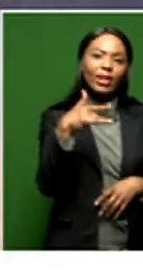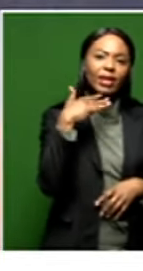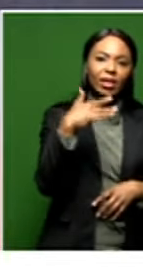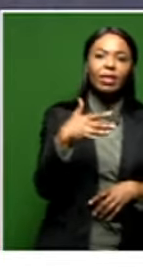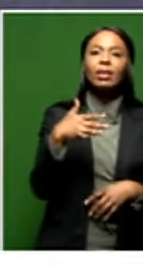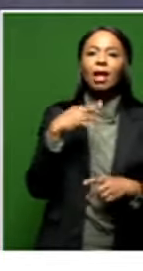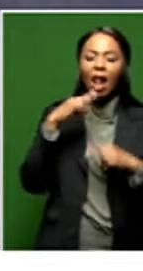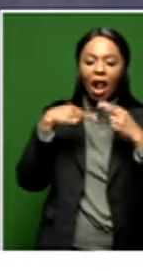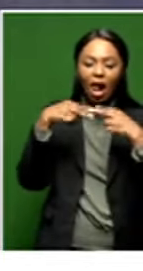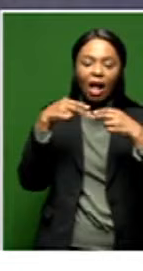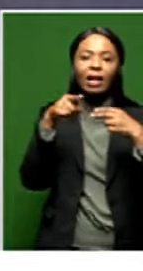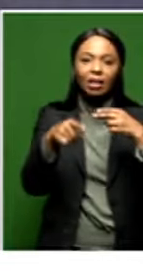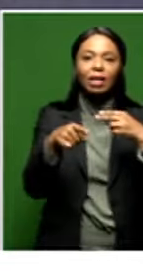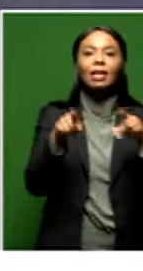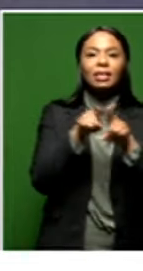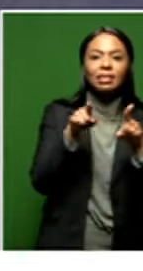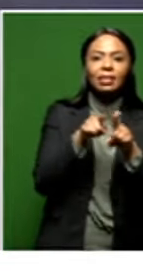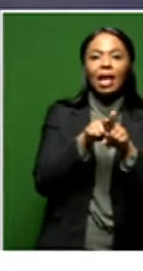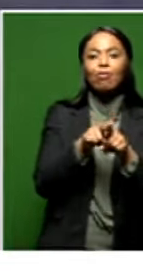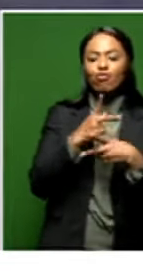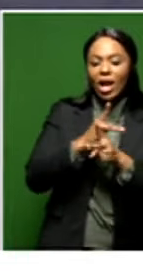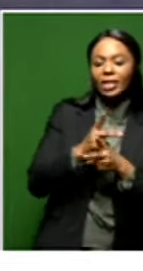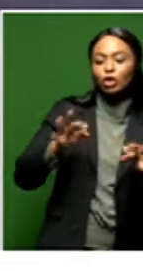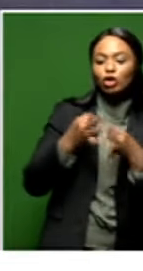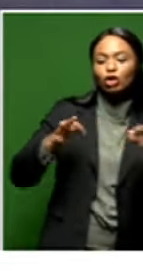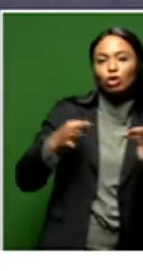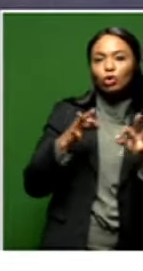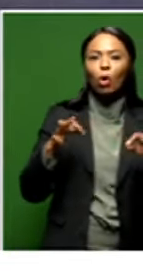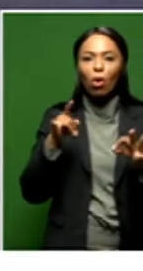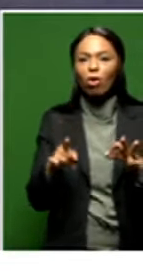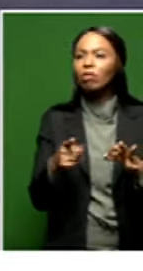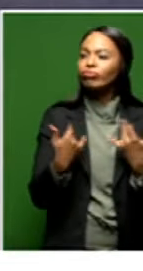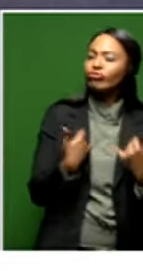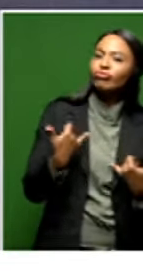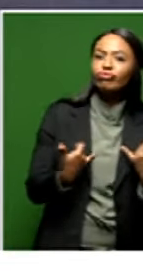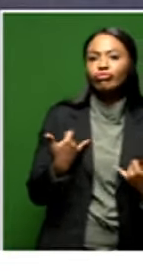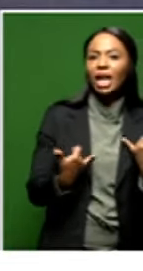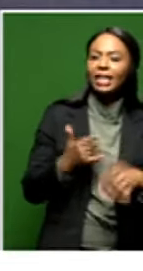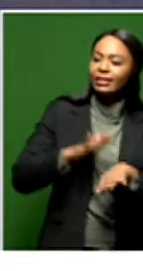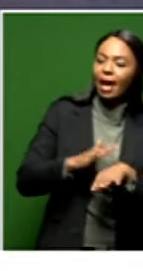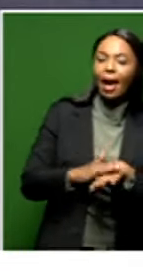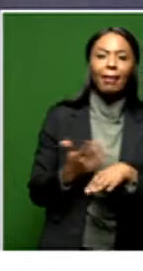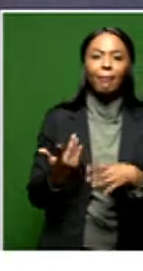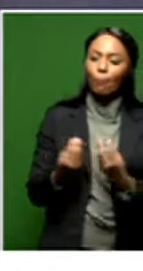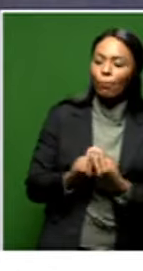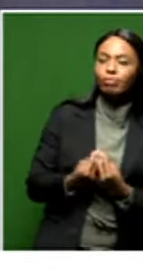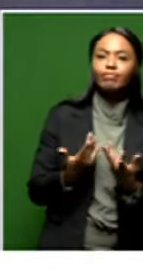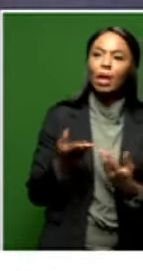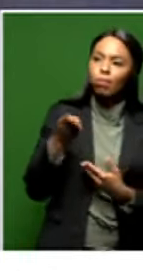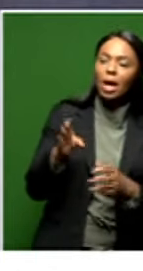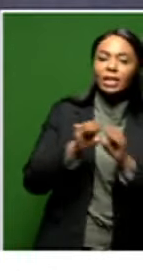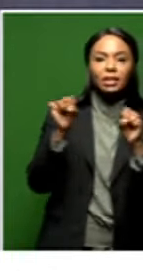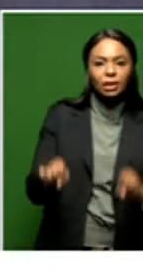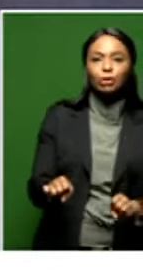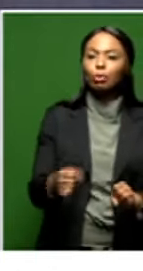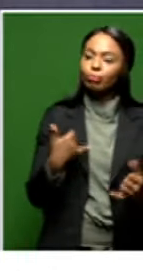awesome little elements in the production of the songs. I think that's definitely been a highlight for me, just the time spent in the studio. And